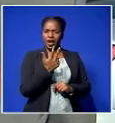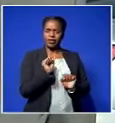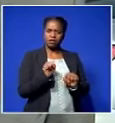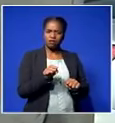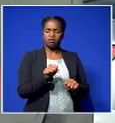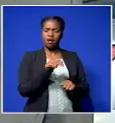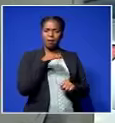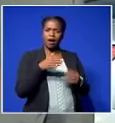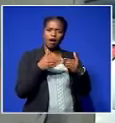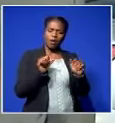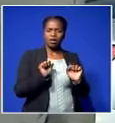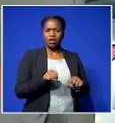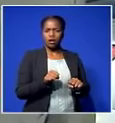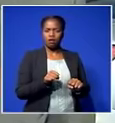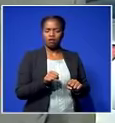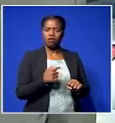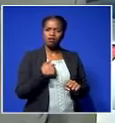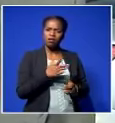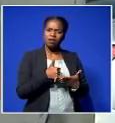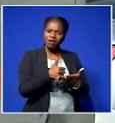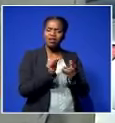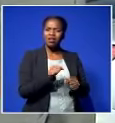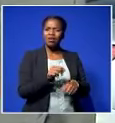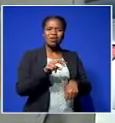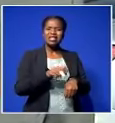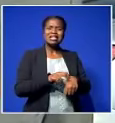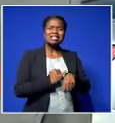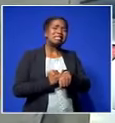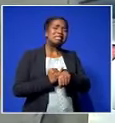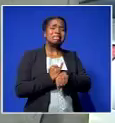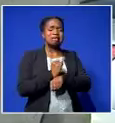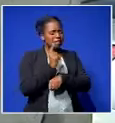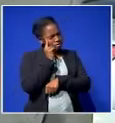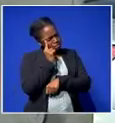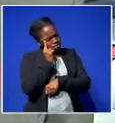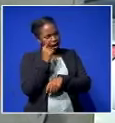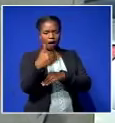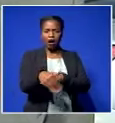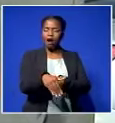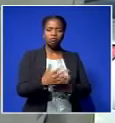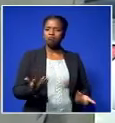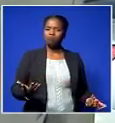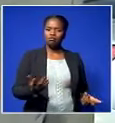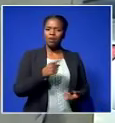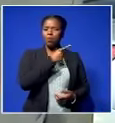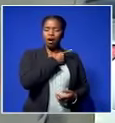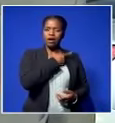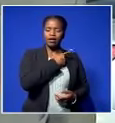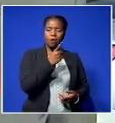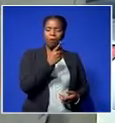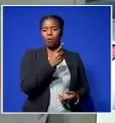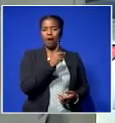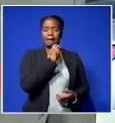is open. They should come through and then they will be assisted. There's no need at all to sleep there or to come there in the middle of the